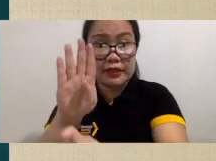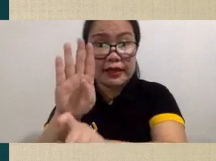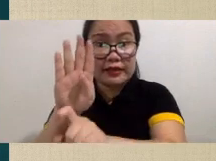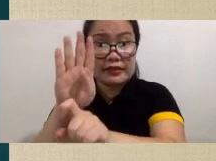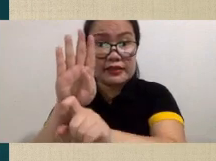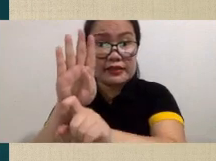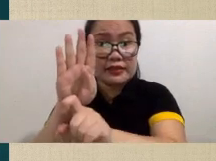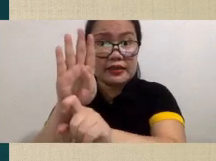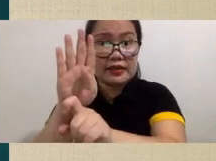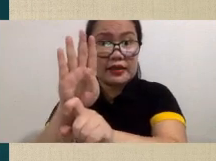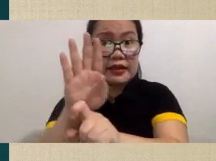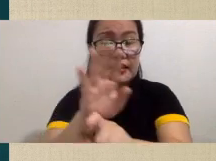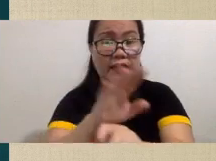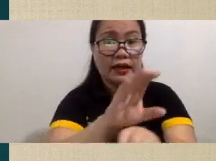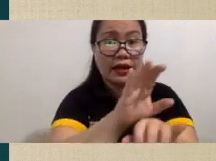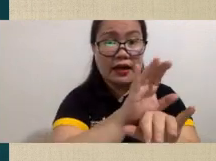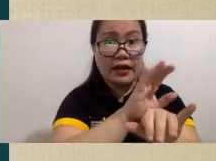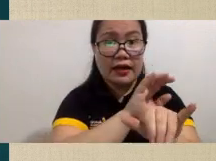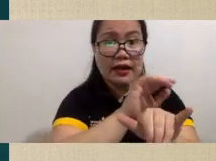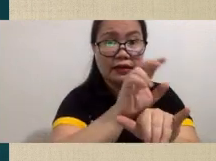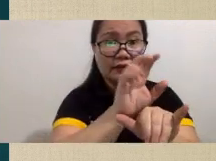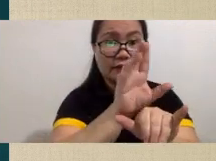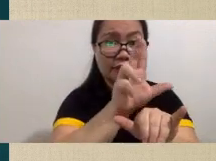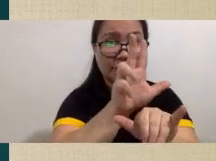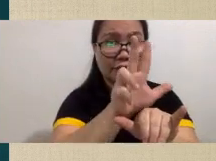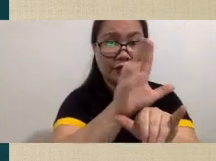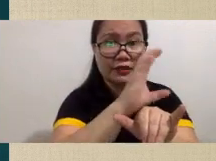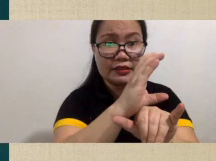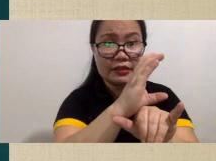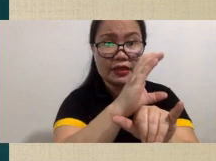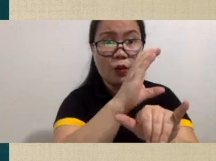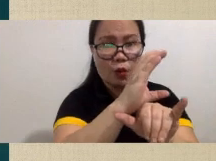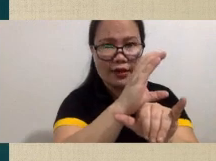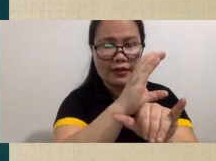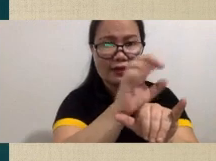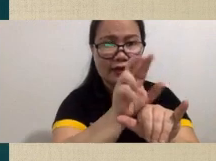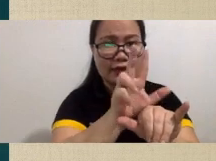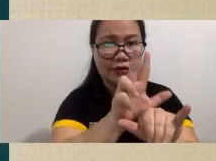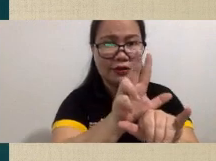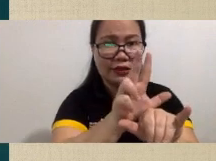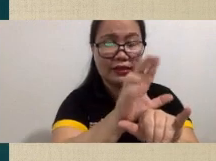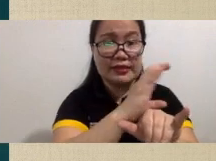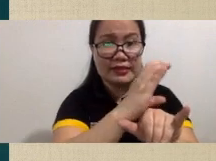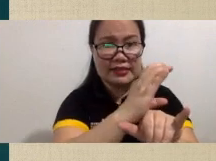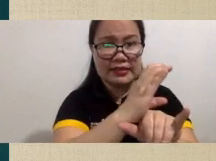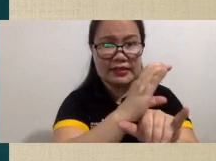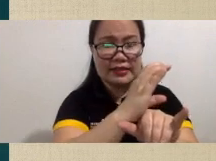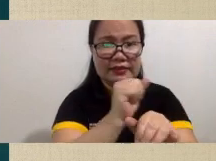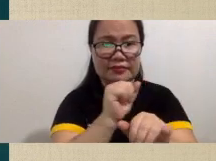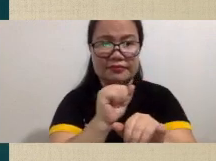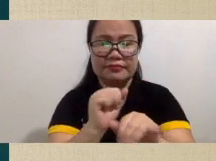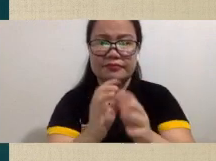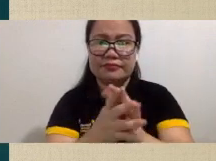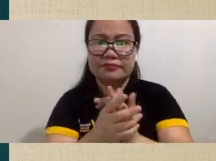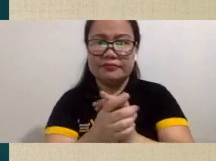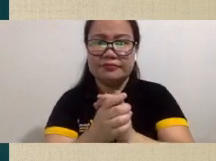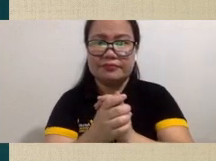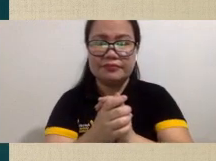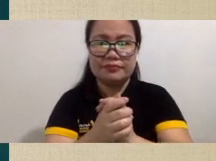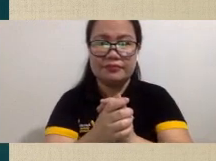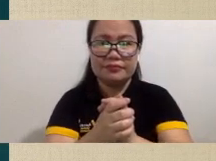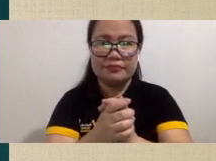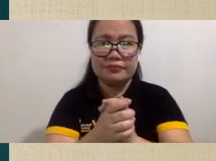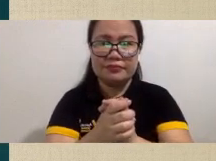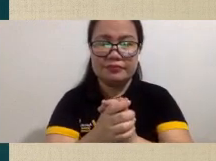become your x o yung first term. Yung 3c mo will become your y or yung last term.